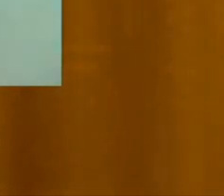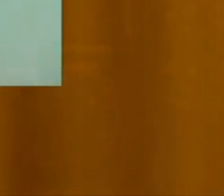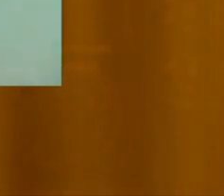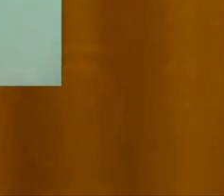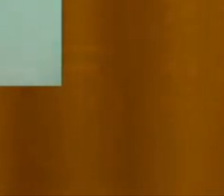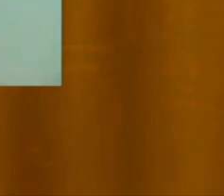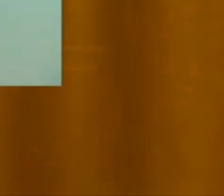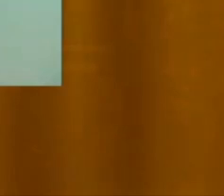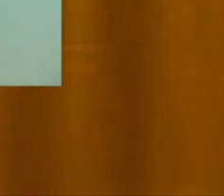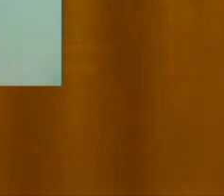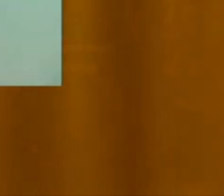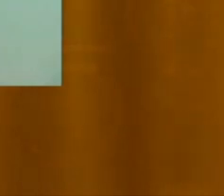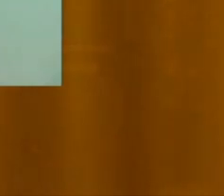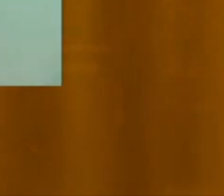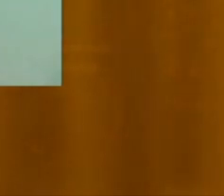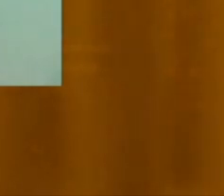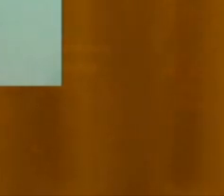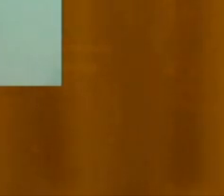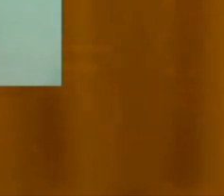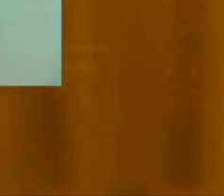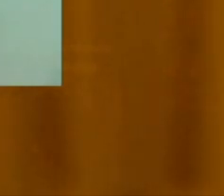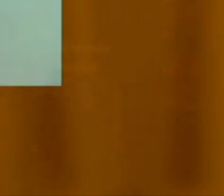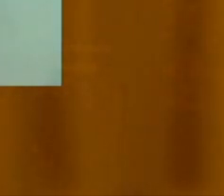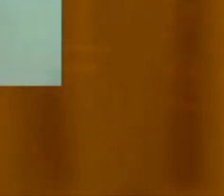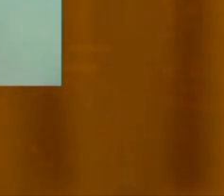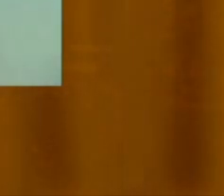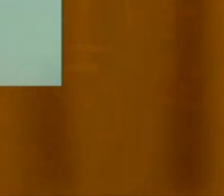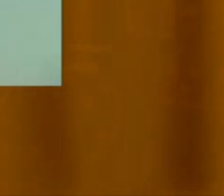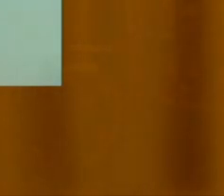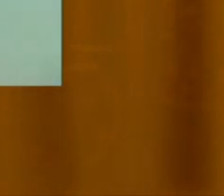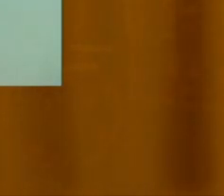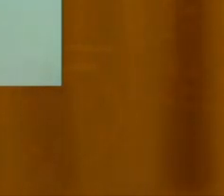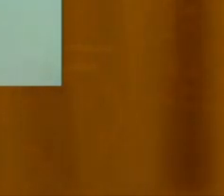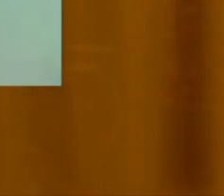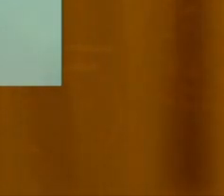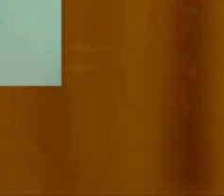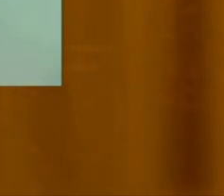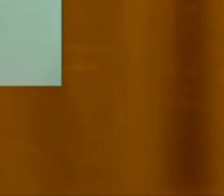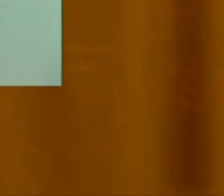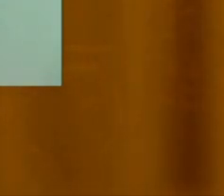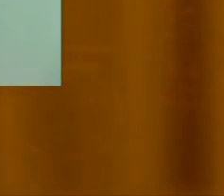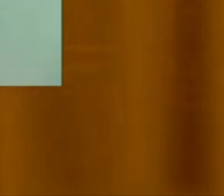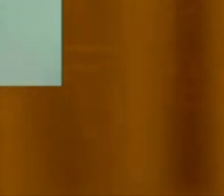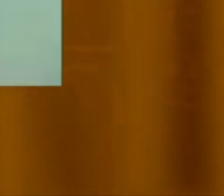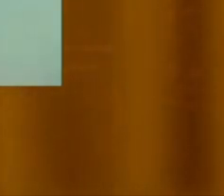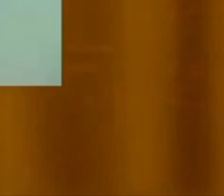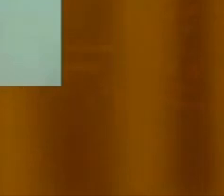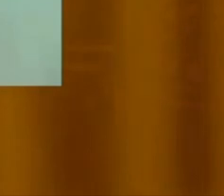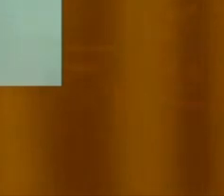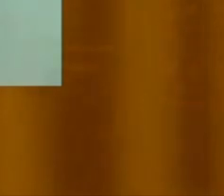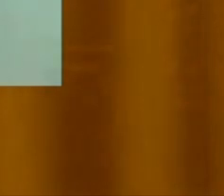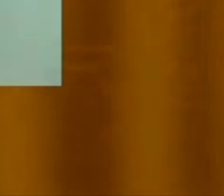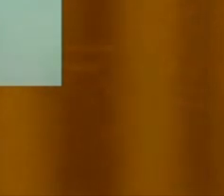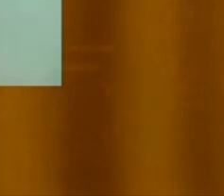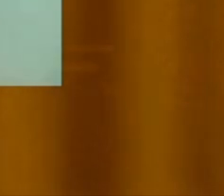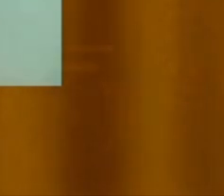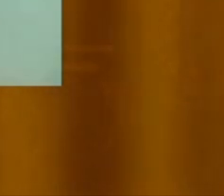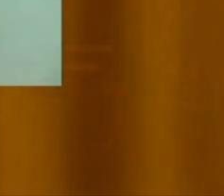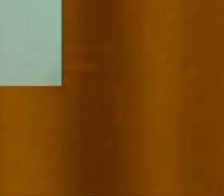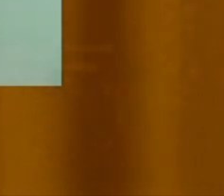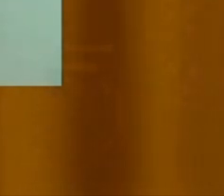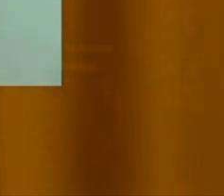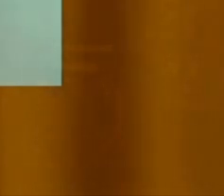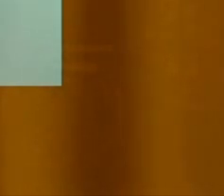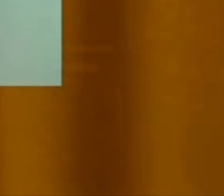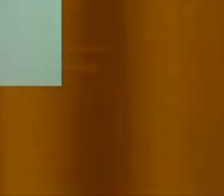thrilled to have this opportunity to share our series with you. Thank you to the Schomburg Literary Festival and to all